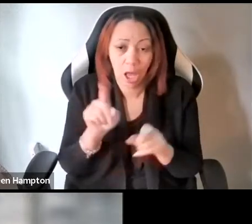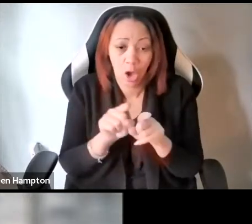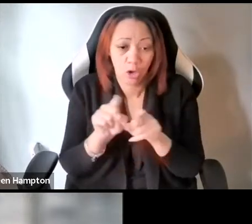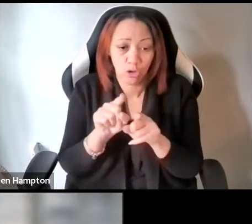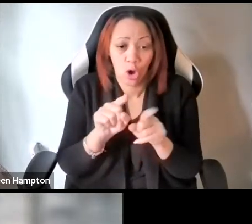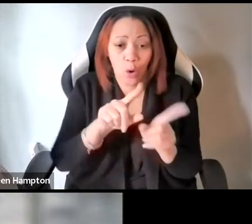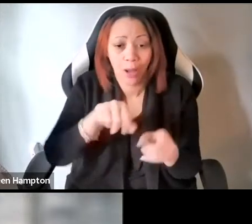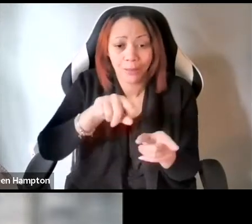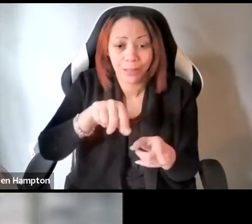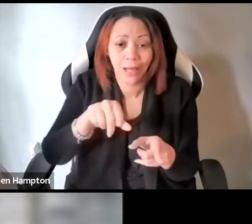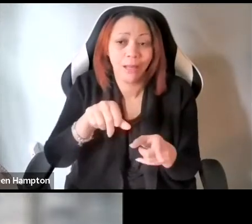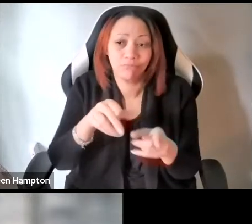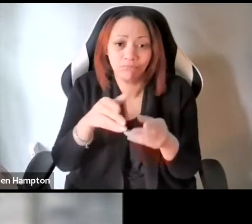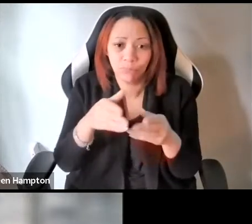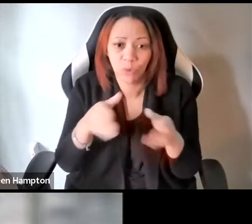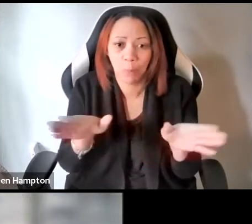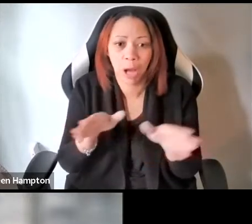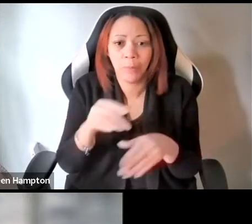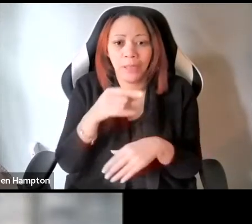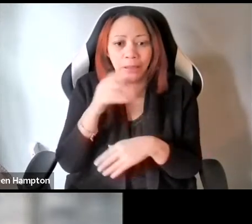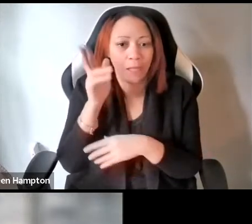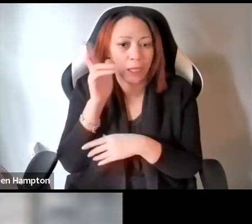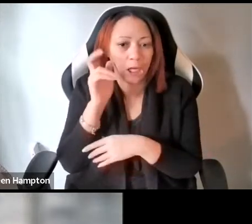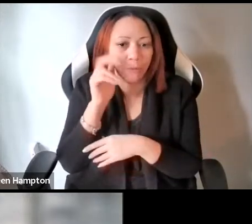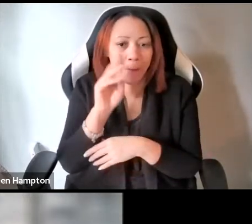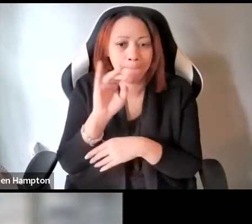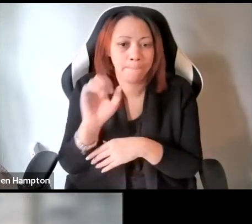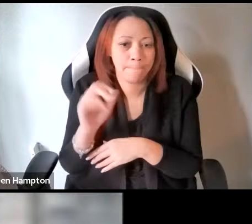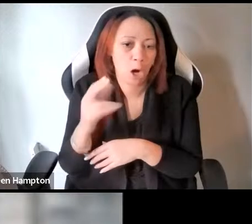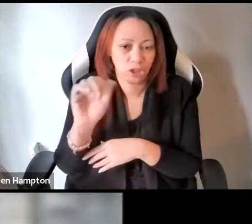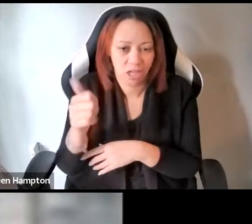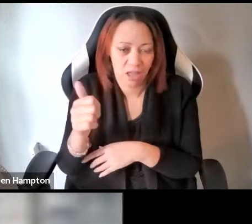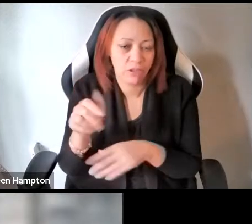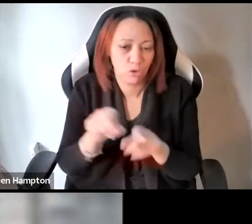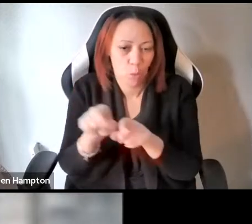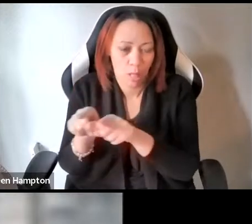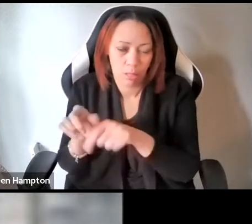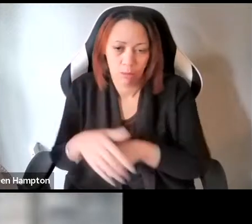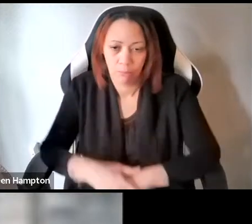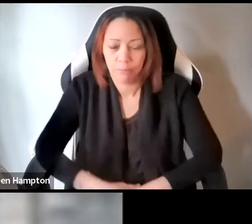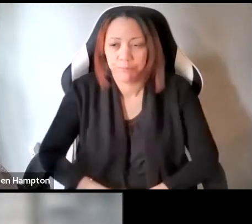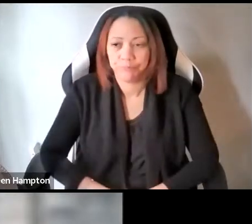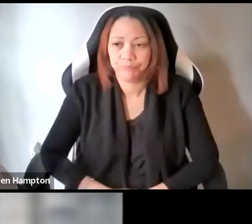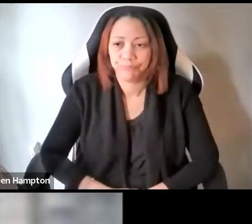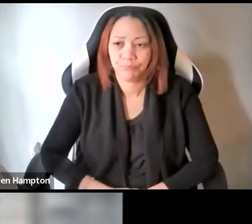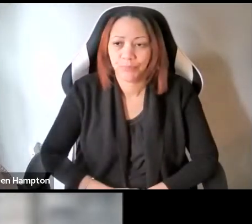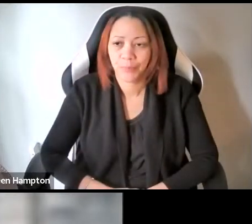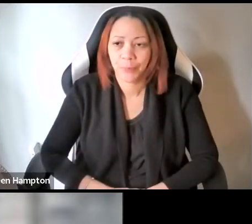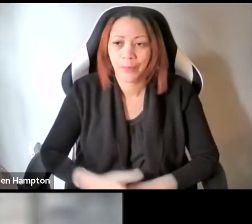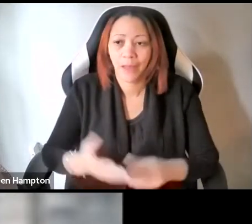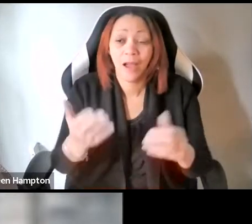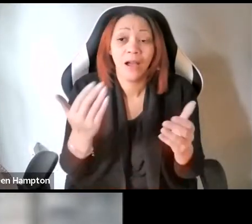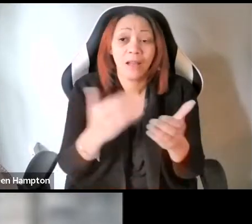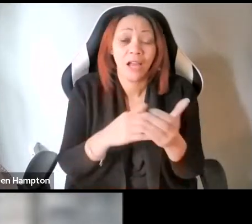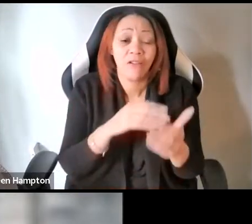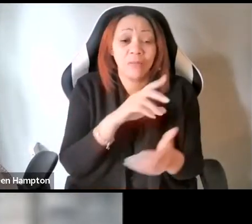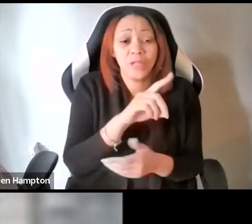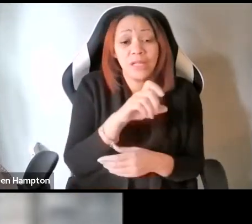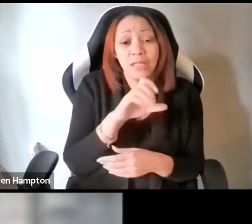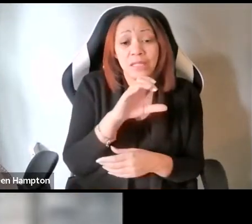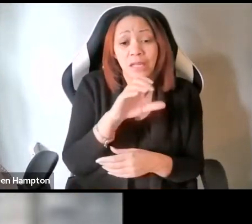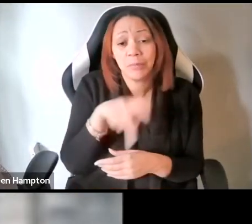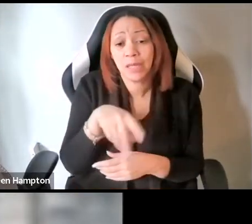public hearing on March 10th as well. Again, from DCP and HPD, want to thank you